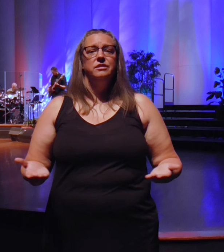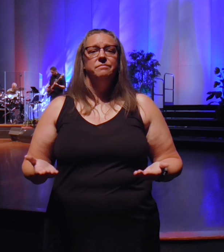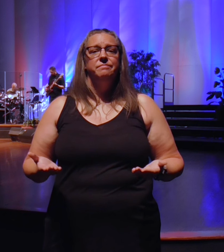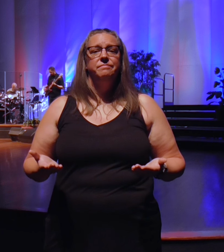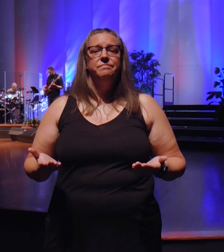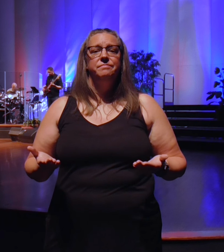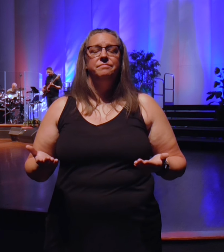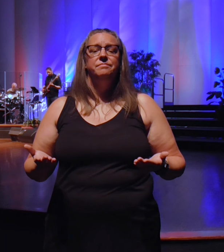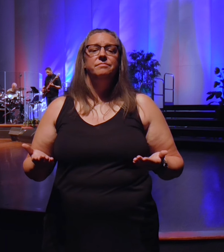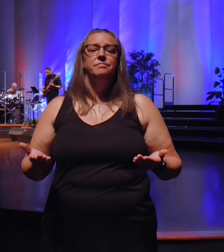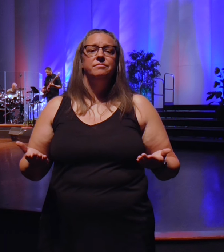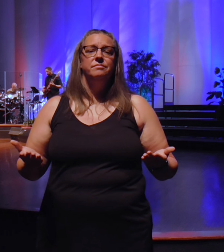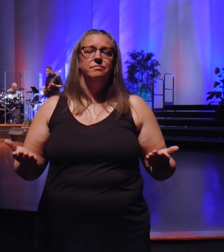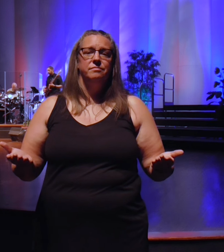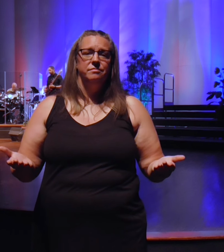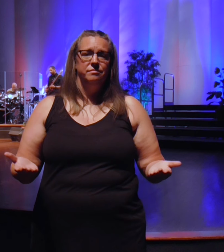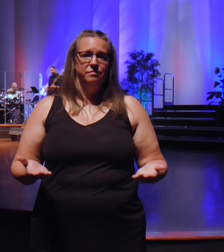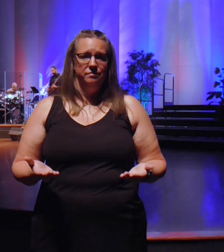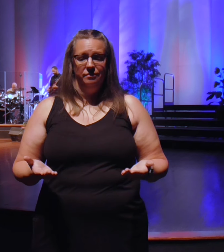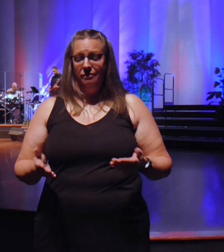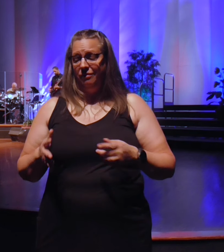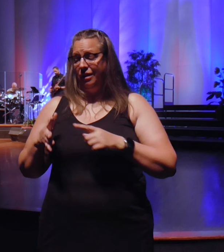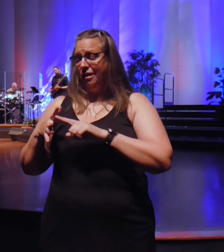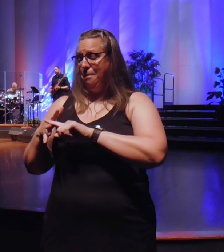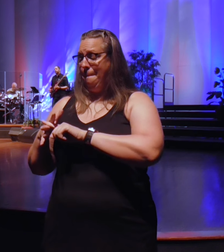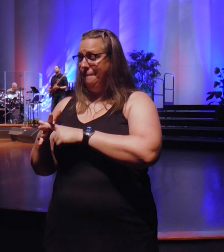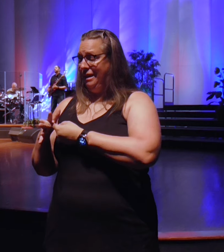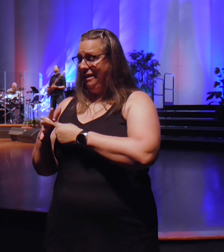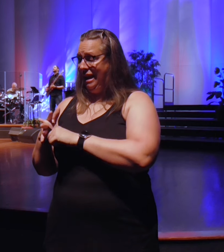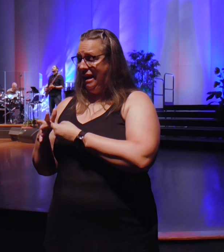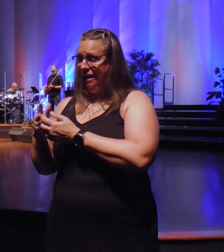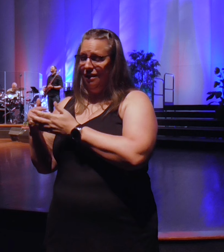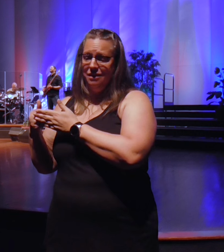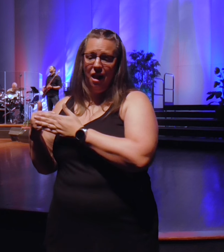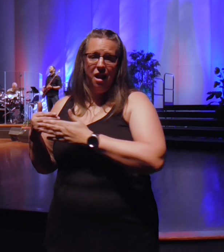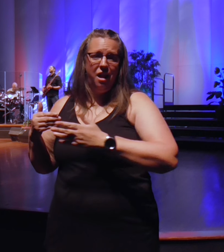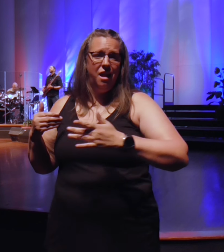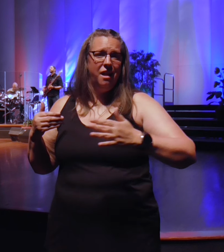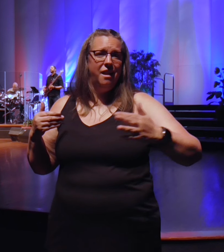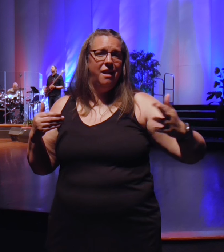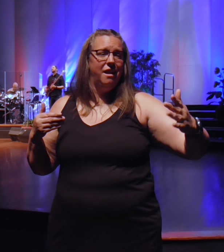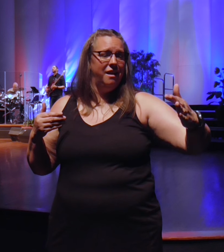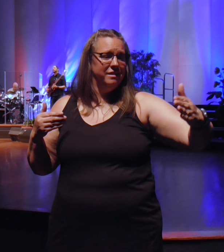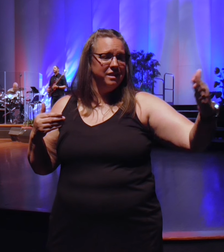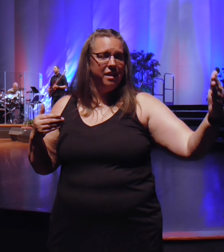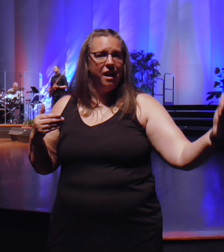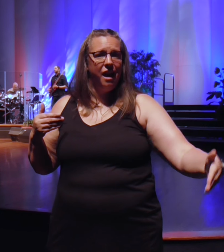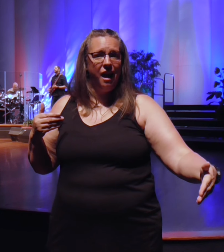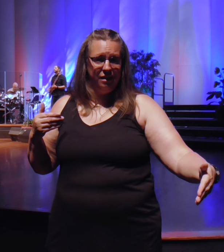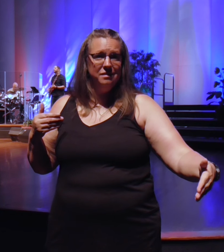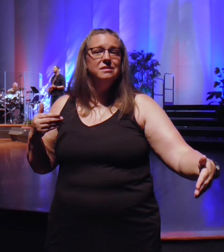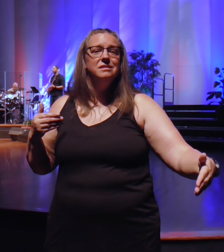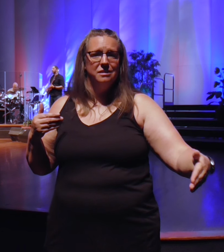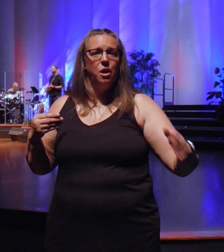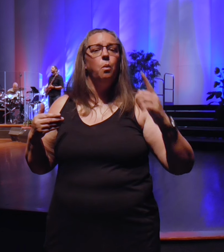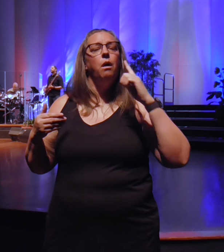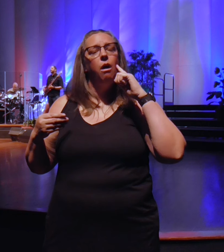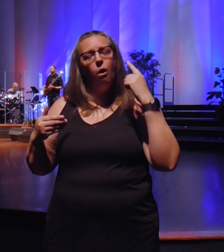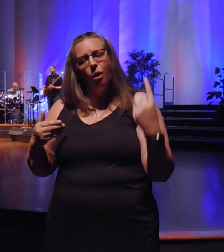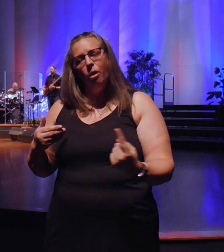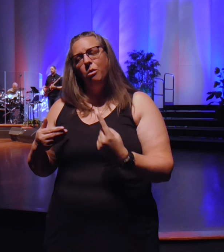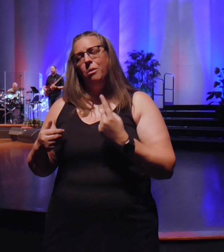place. From beginning to the end, it will always be,